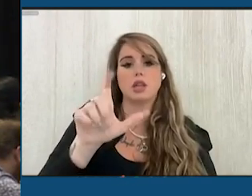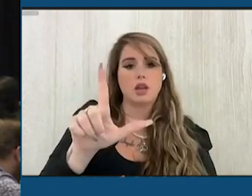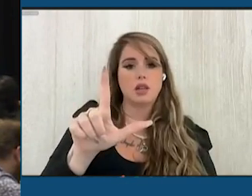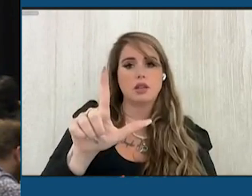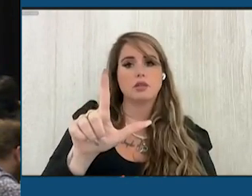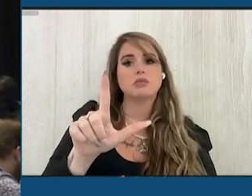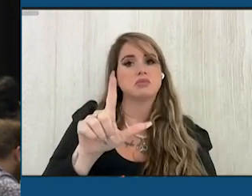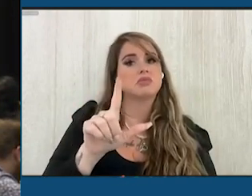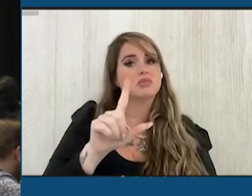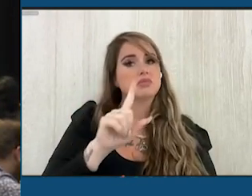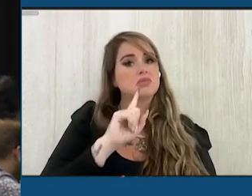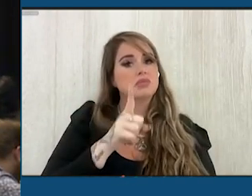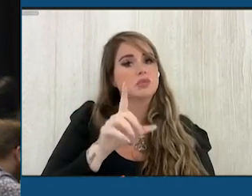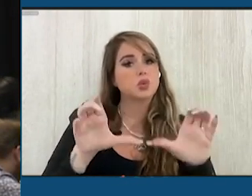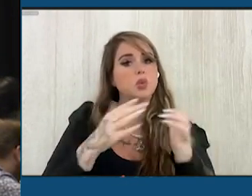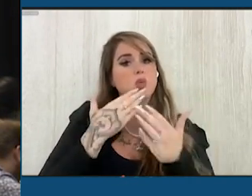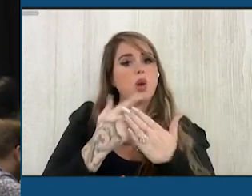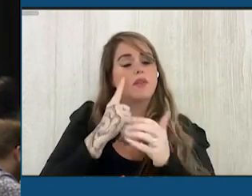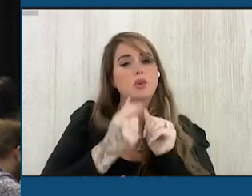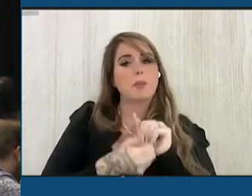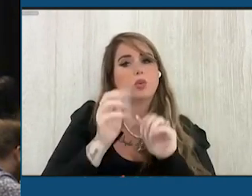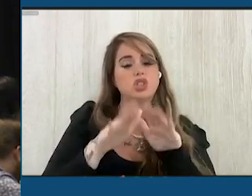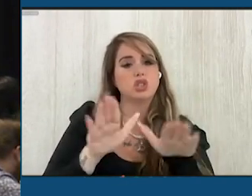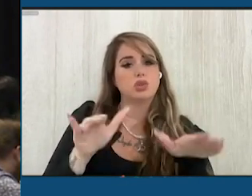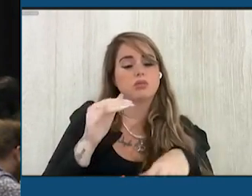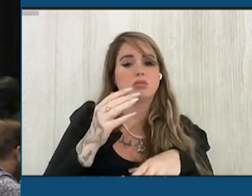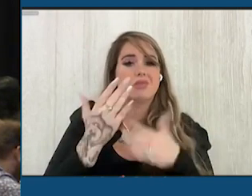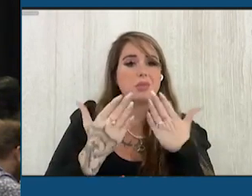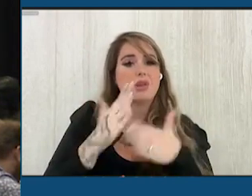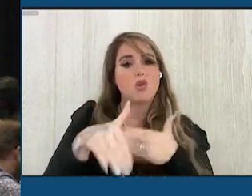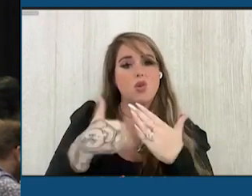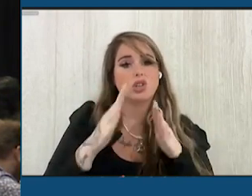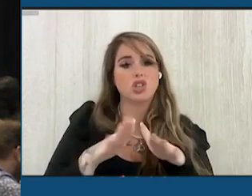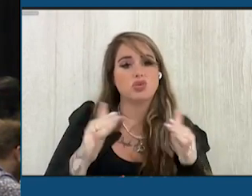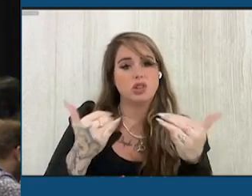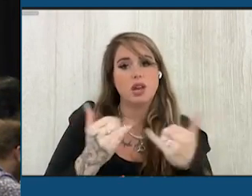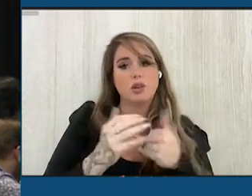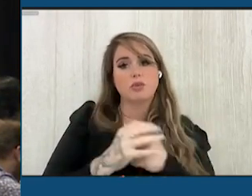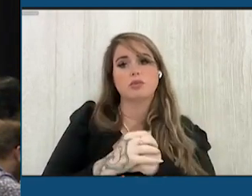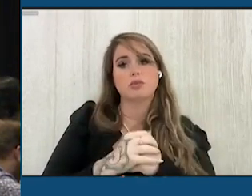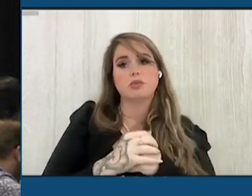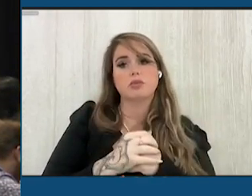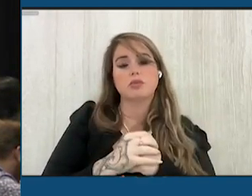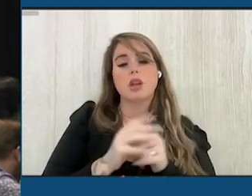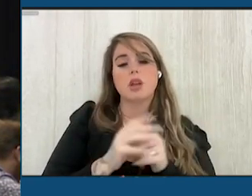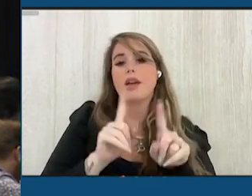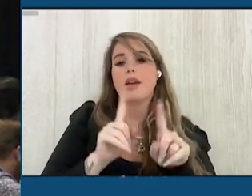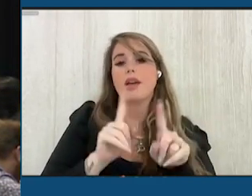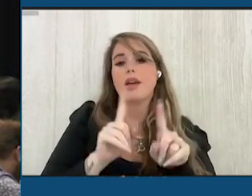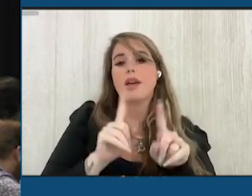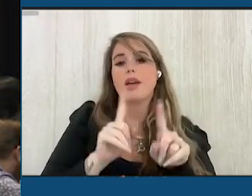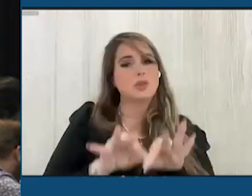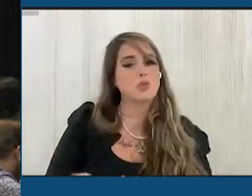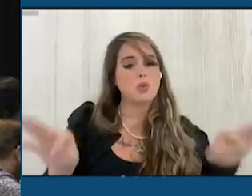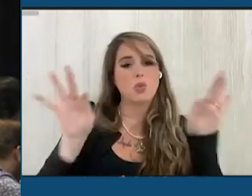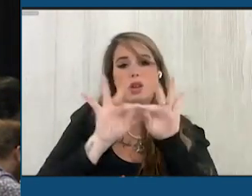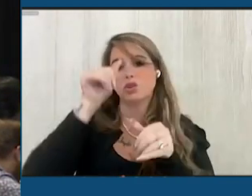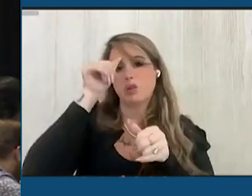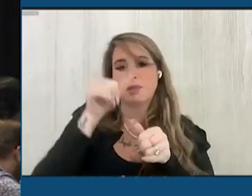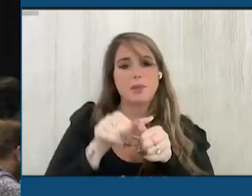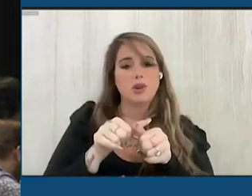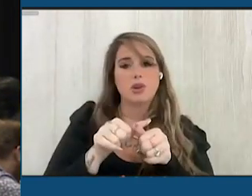well for most children, if not all children at this point. However, I think it's critically important to understand that we